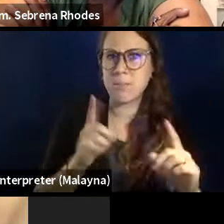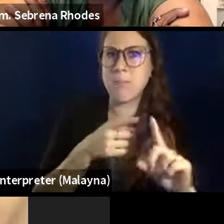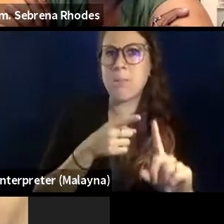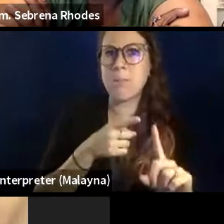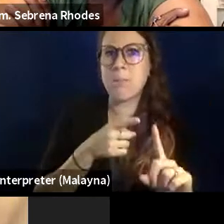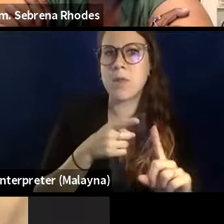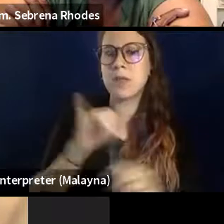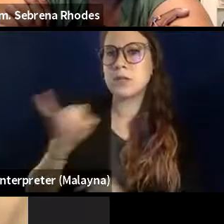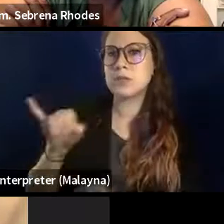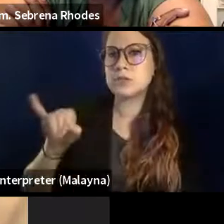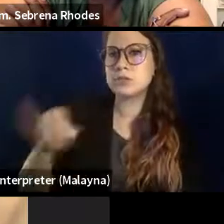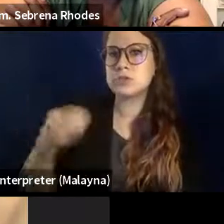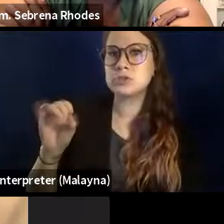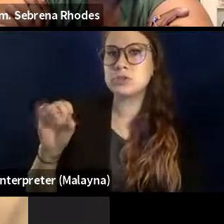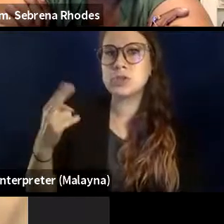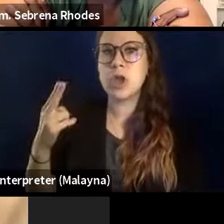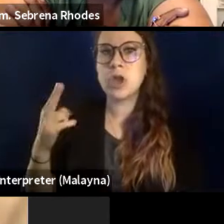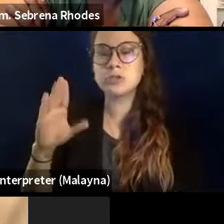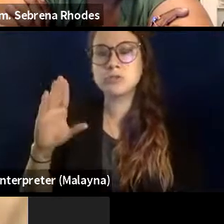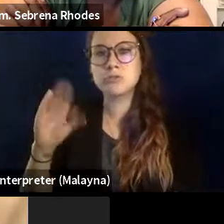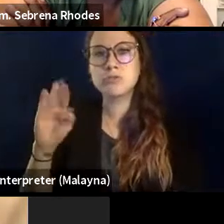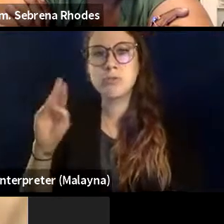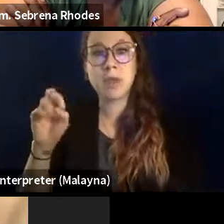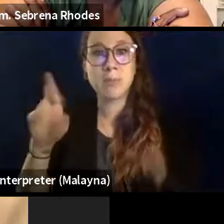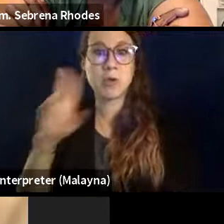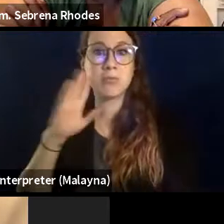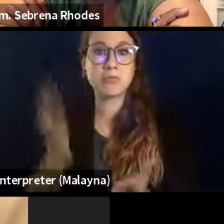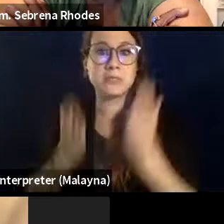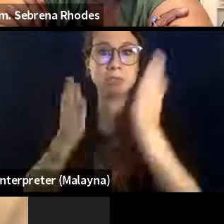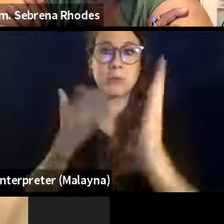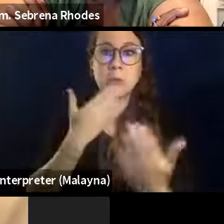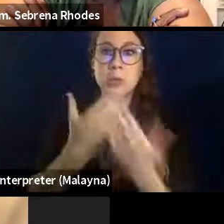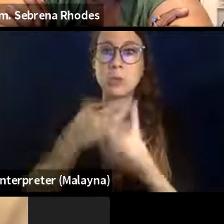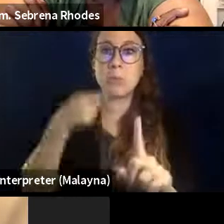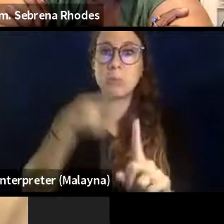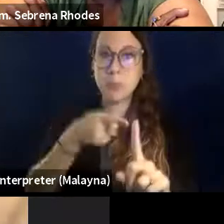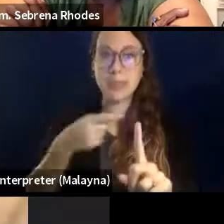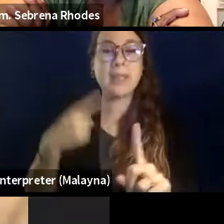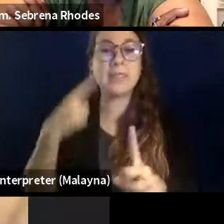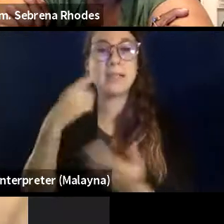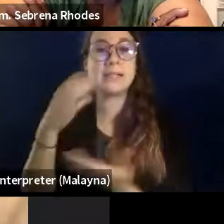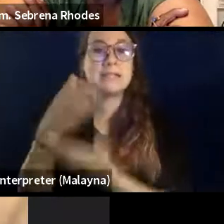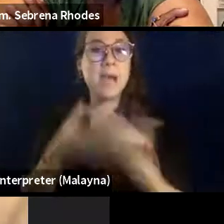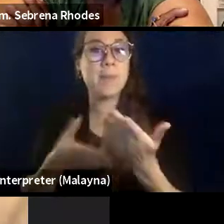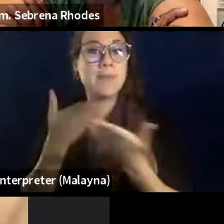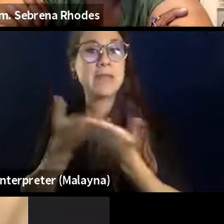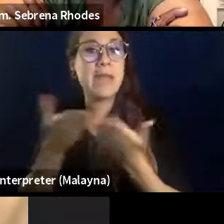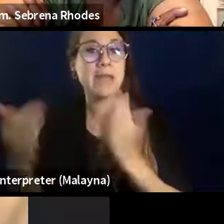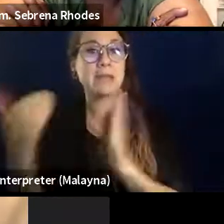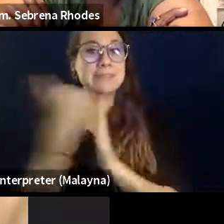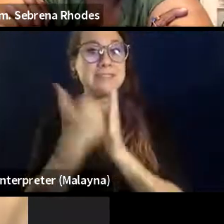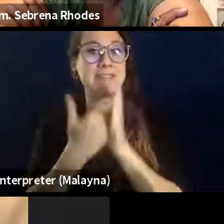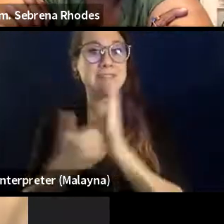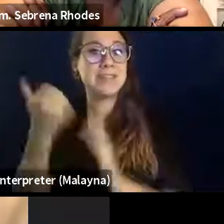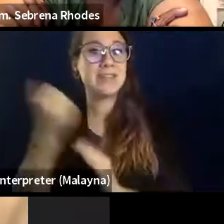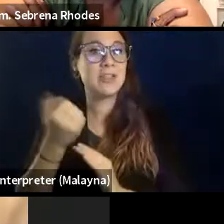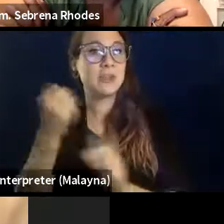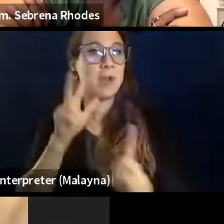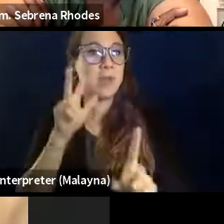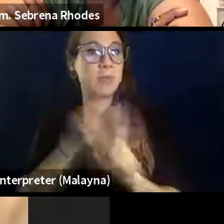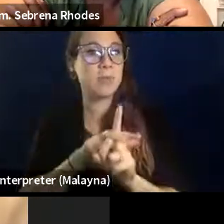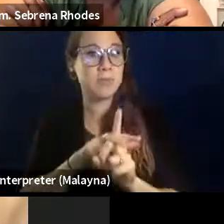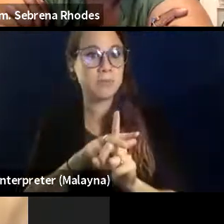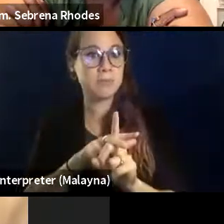Josh Kramer in the Q&A actually brings up a great point. I think some of the items listed in the grant proposal